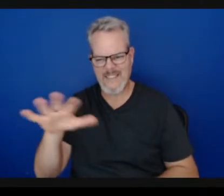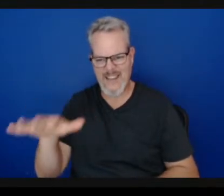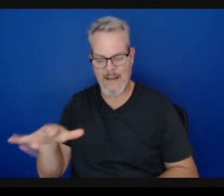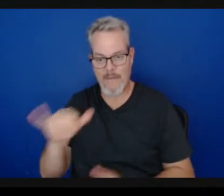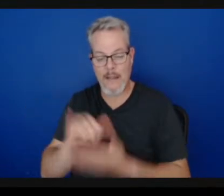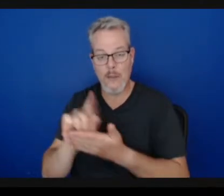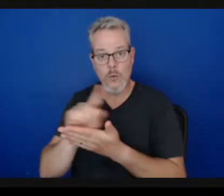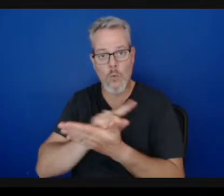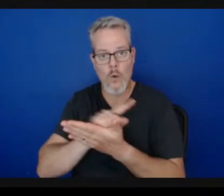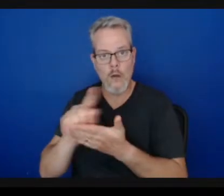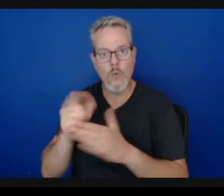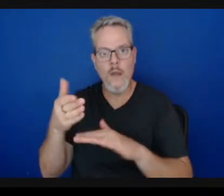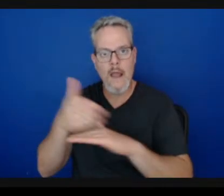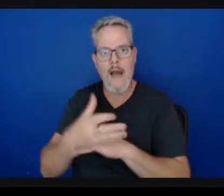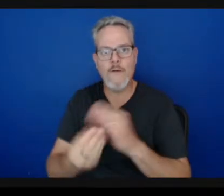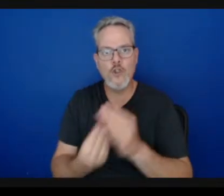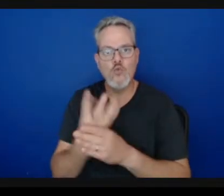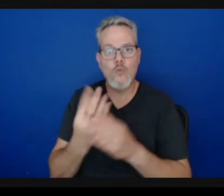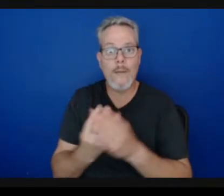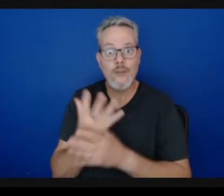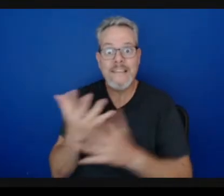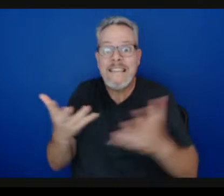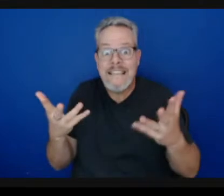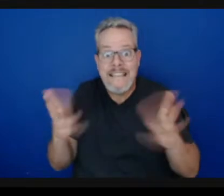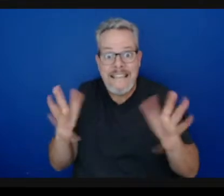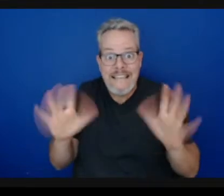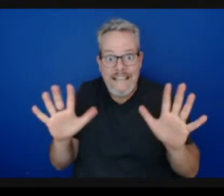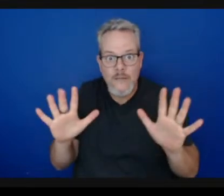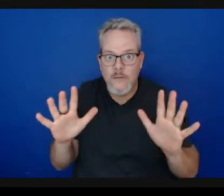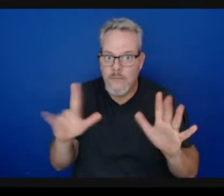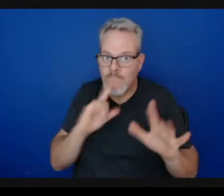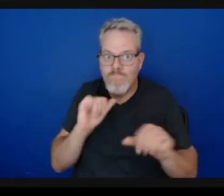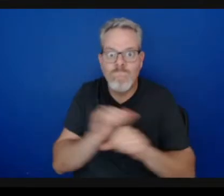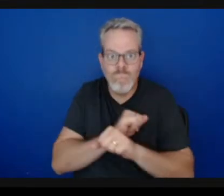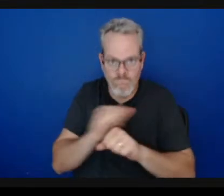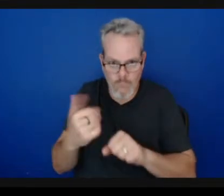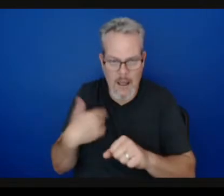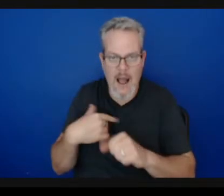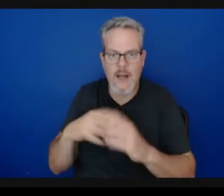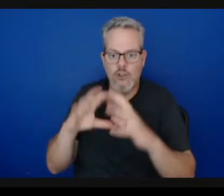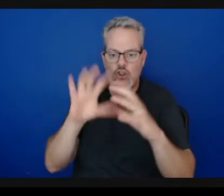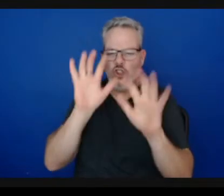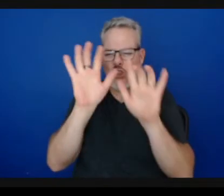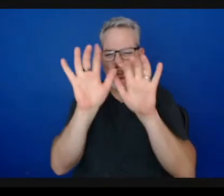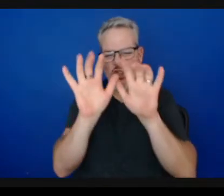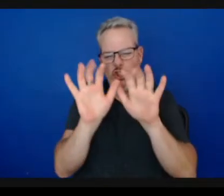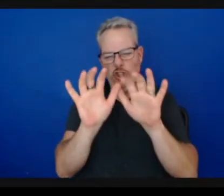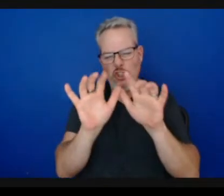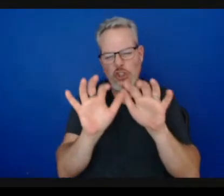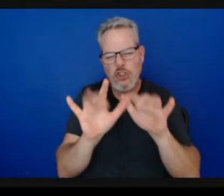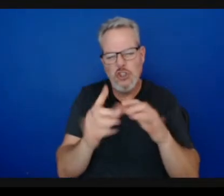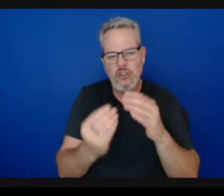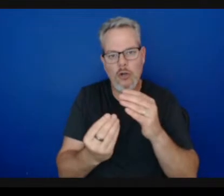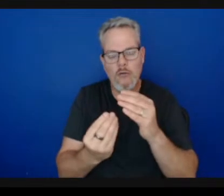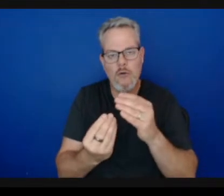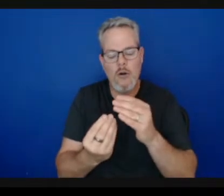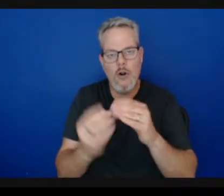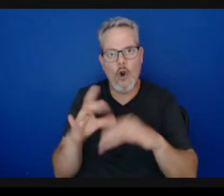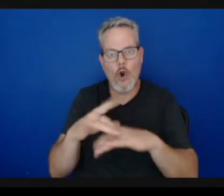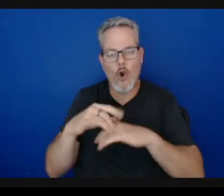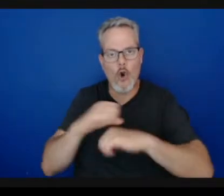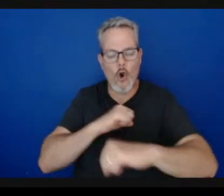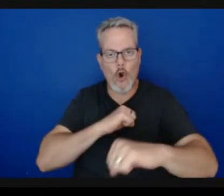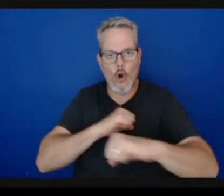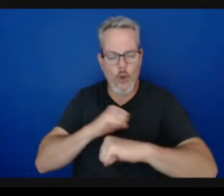began. There were earthquakes, swarms in this Middle East rift area, right? The south flank opening, magma coming